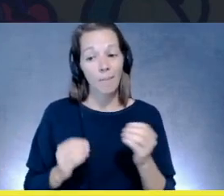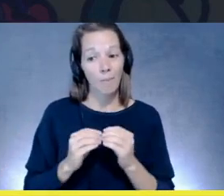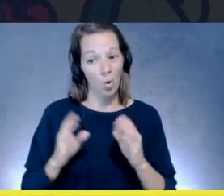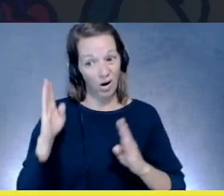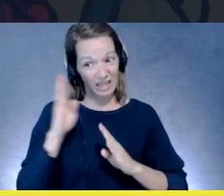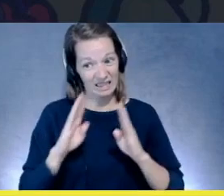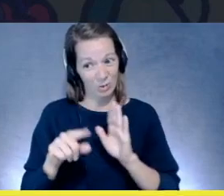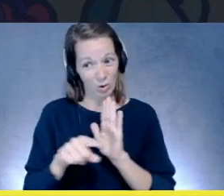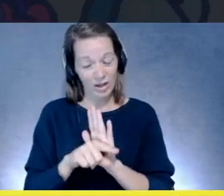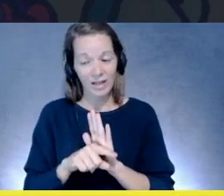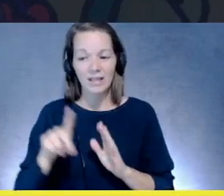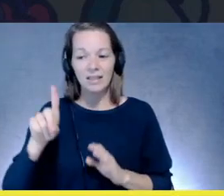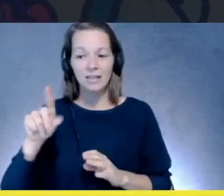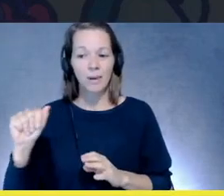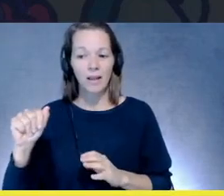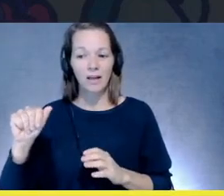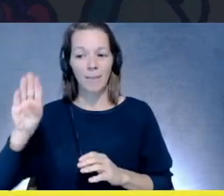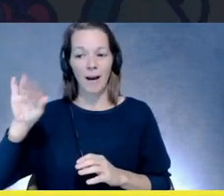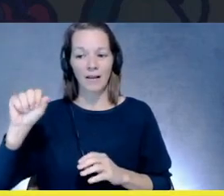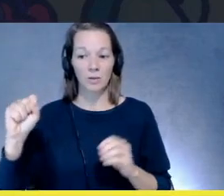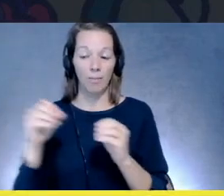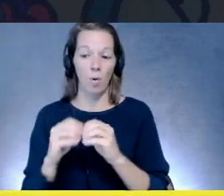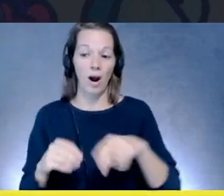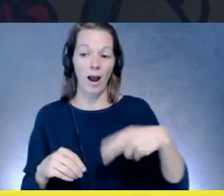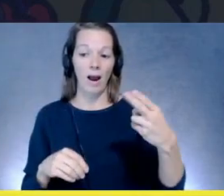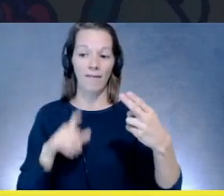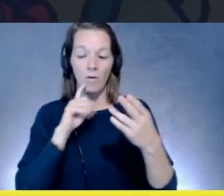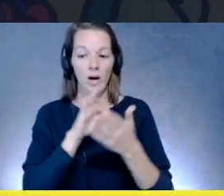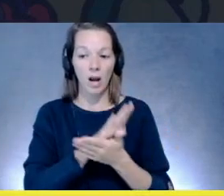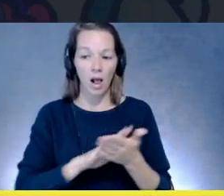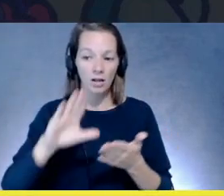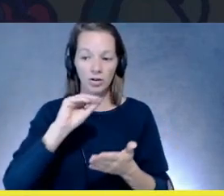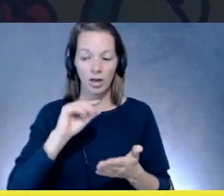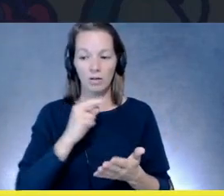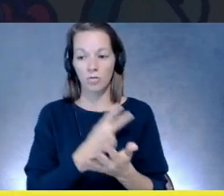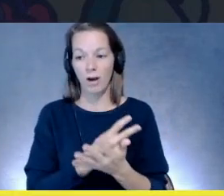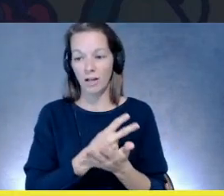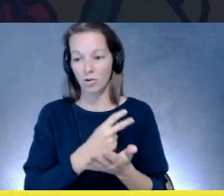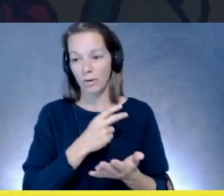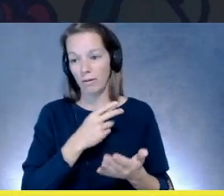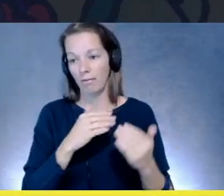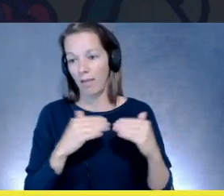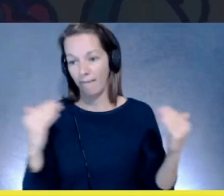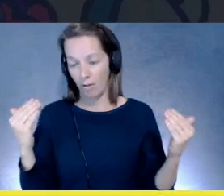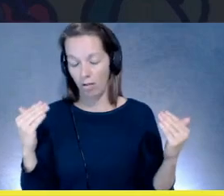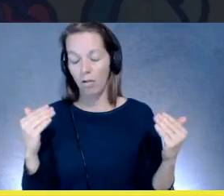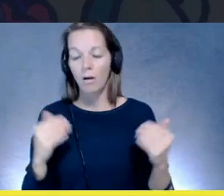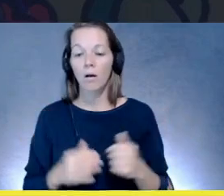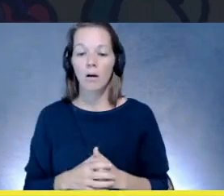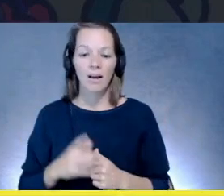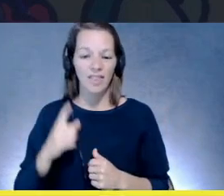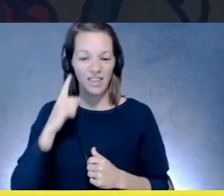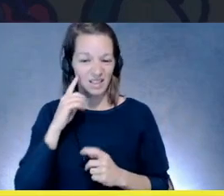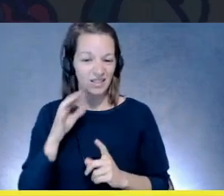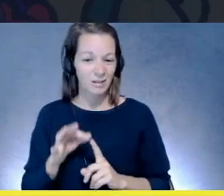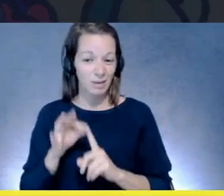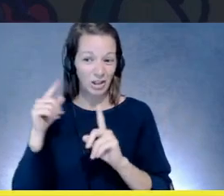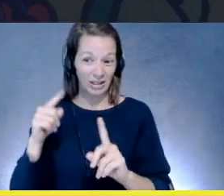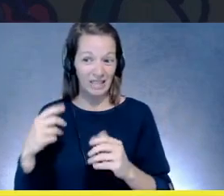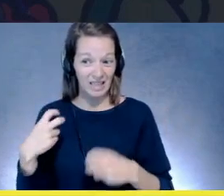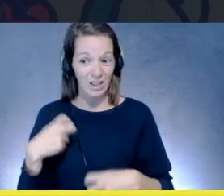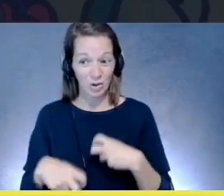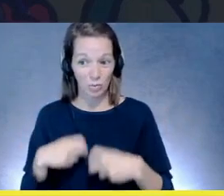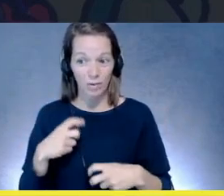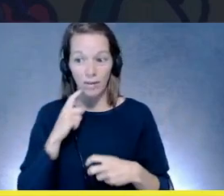disability bias was actually higher among college and graduate educated respondents, think is especially worrying given that we